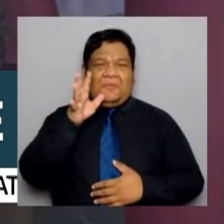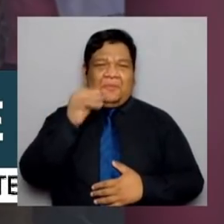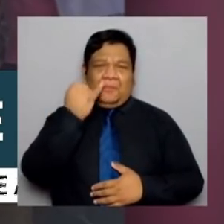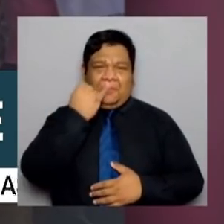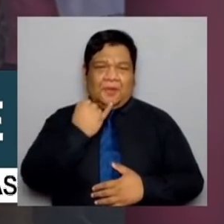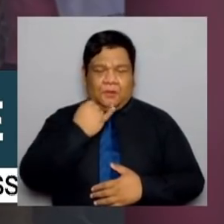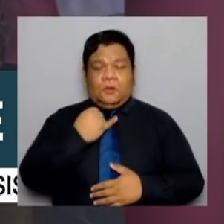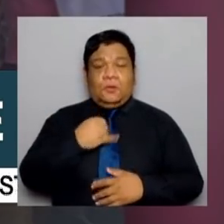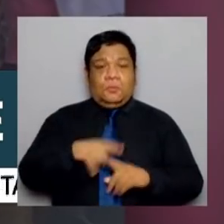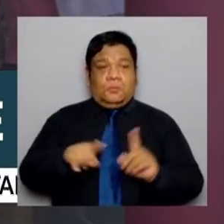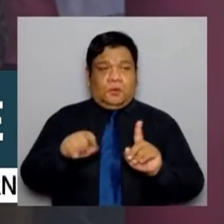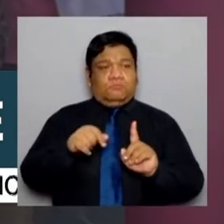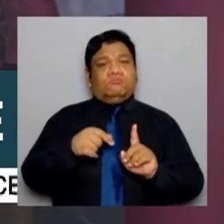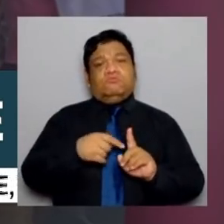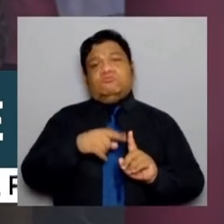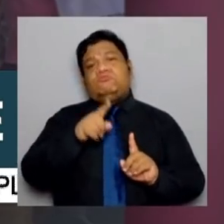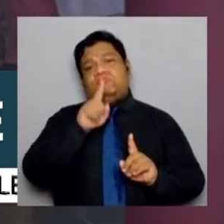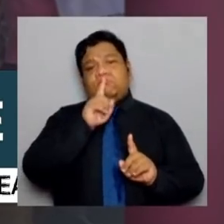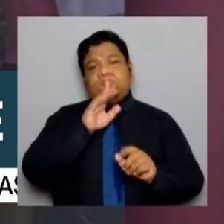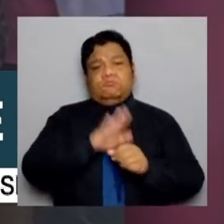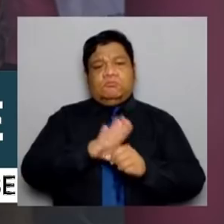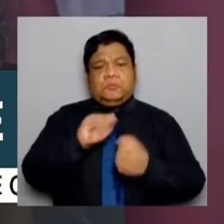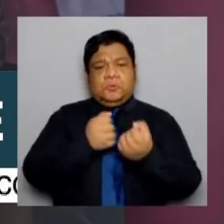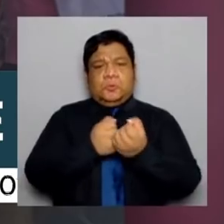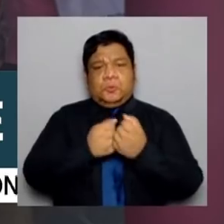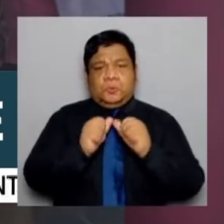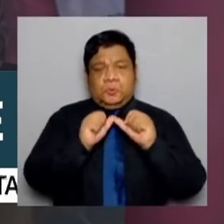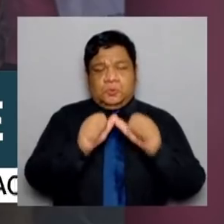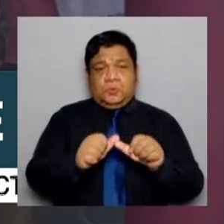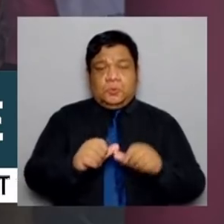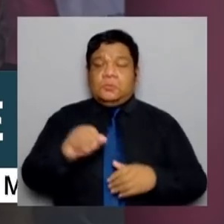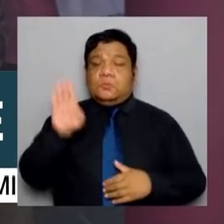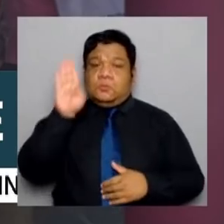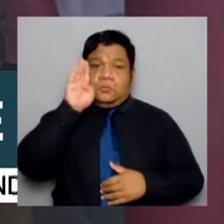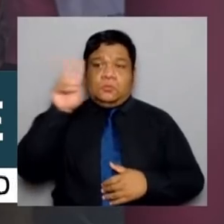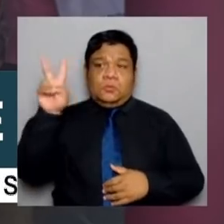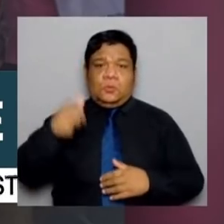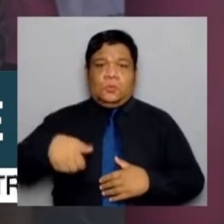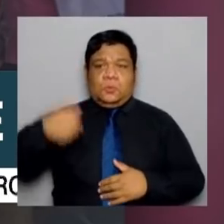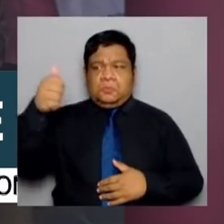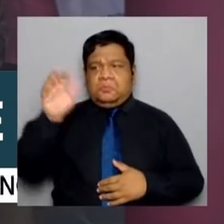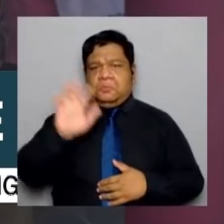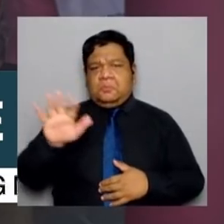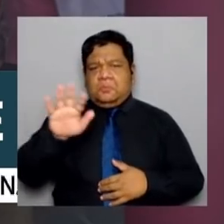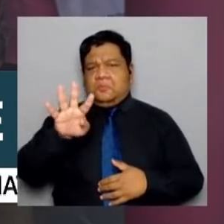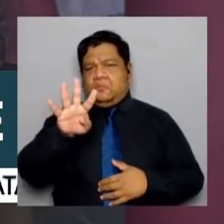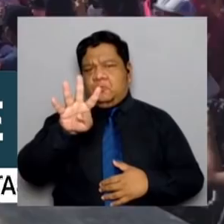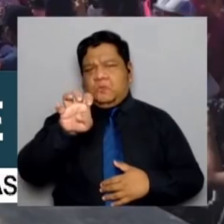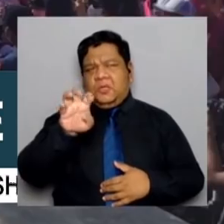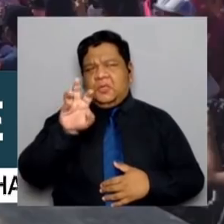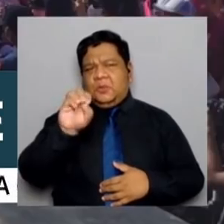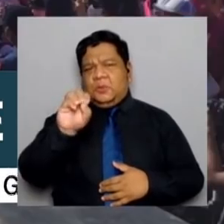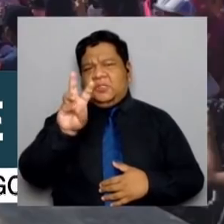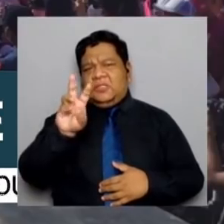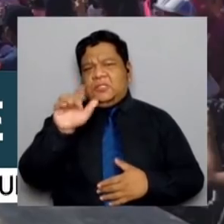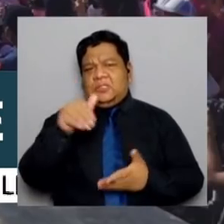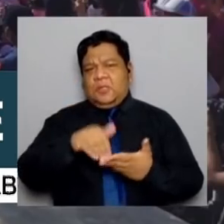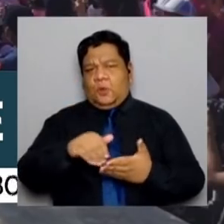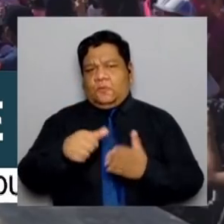vice presidential race. Former Senator Bongbong Marcos Jr. got more than 406,000 votes, while Robredo